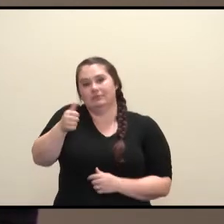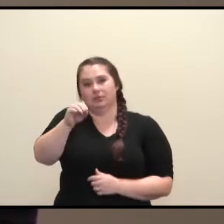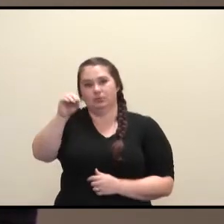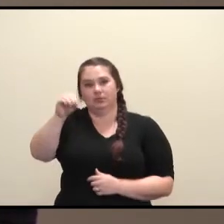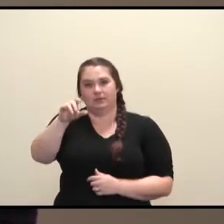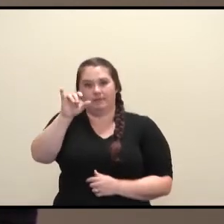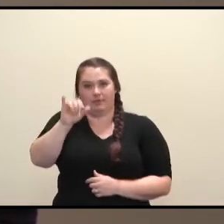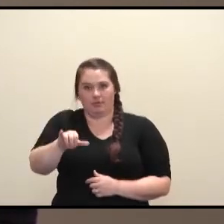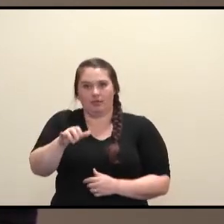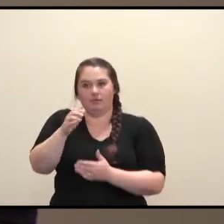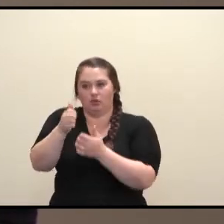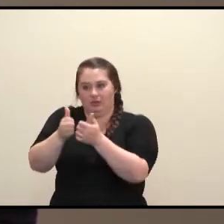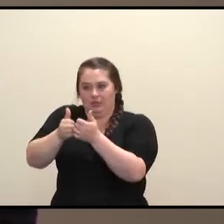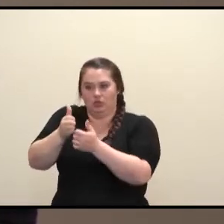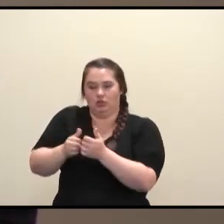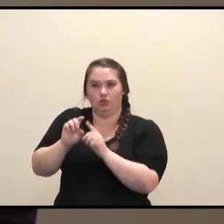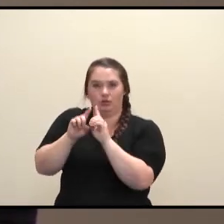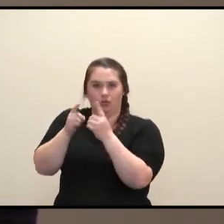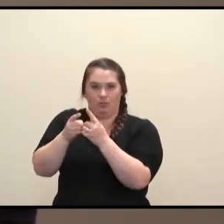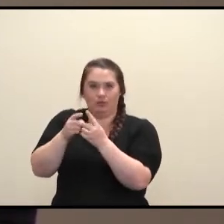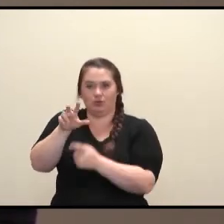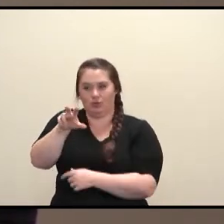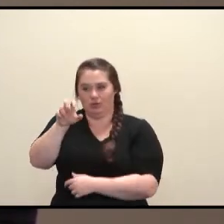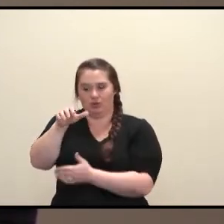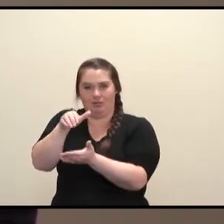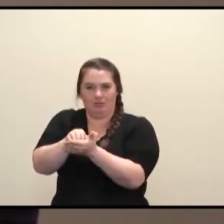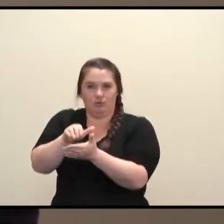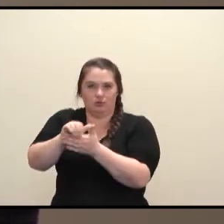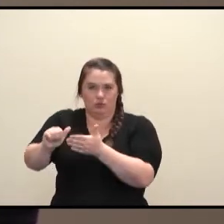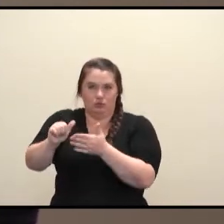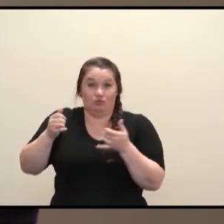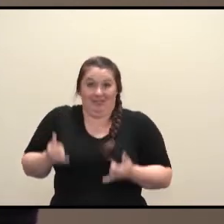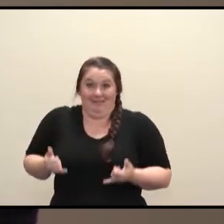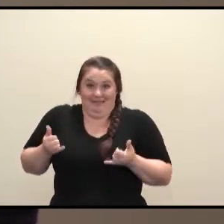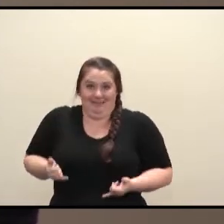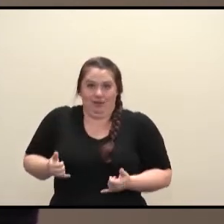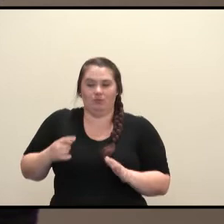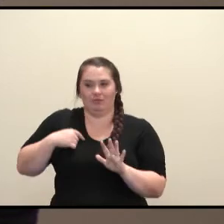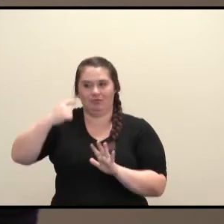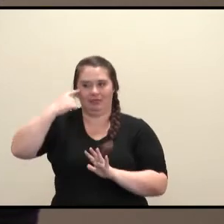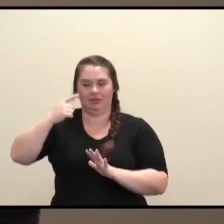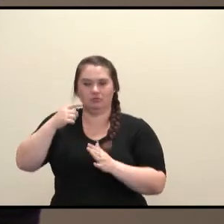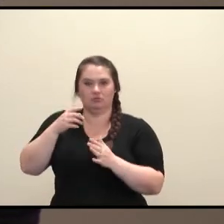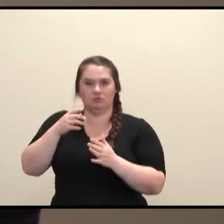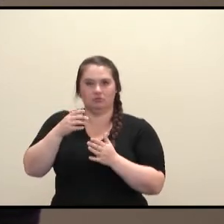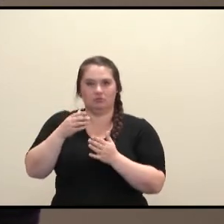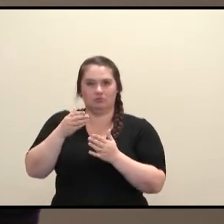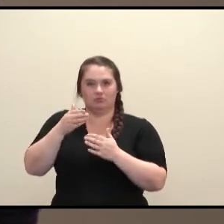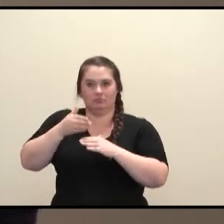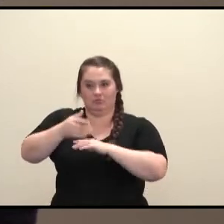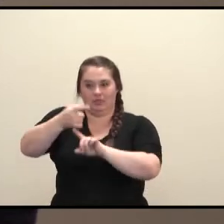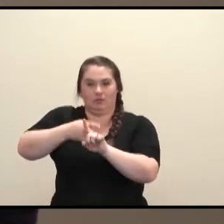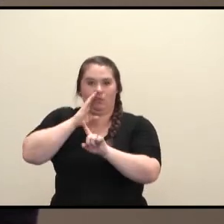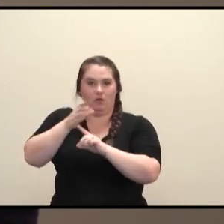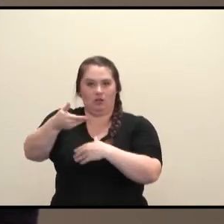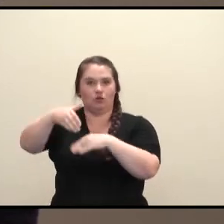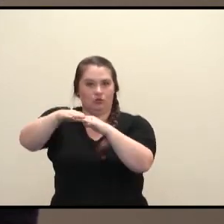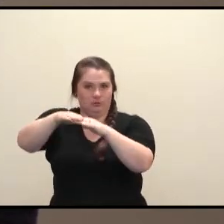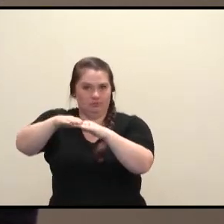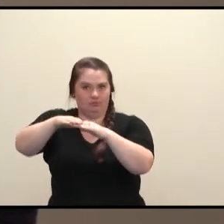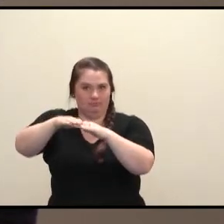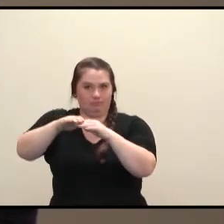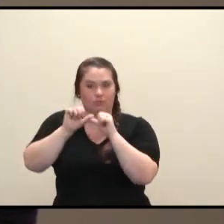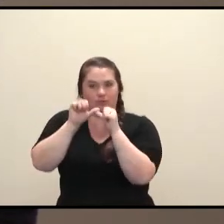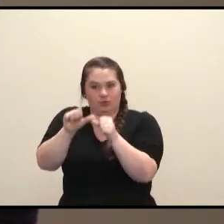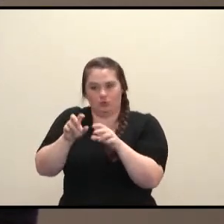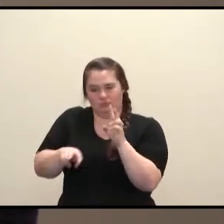10% is the target, $300,000 at this time. That may increase by next month as we continue to